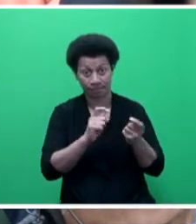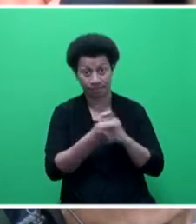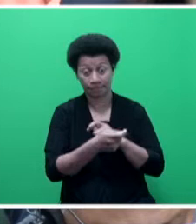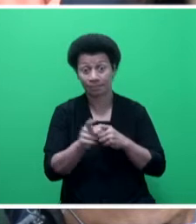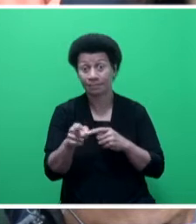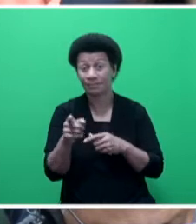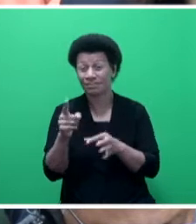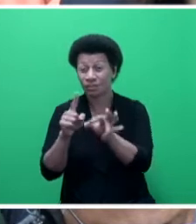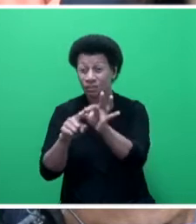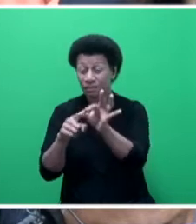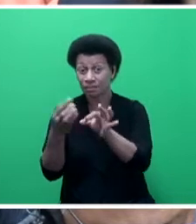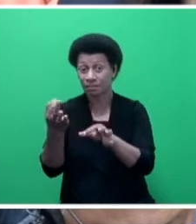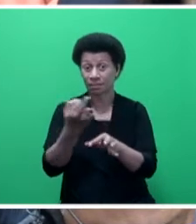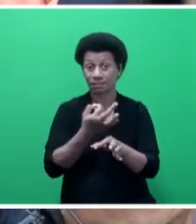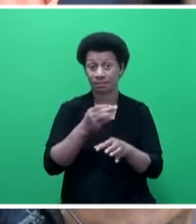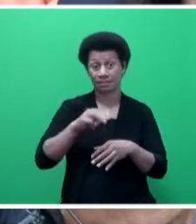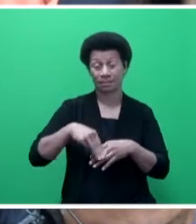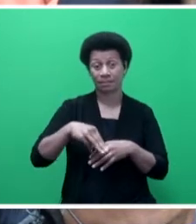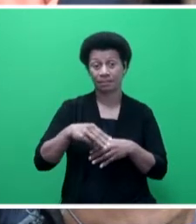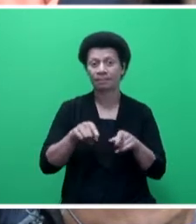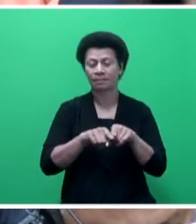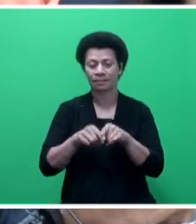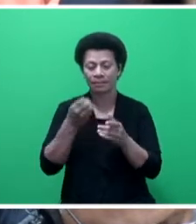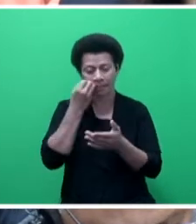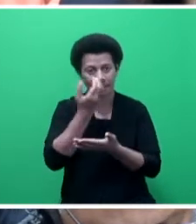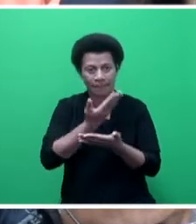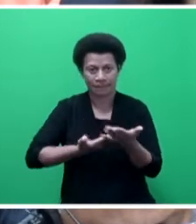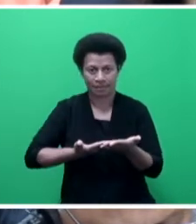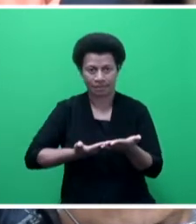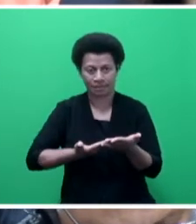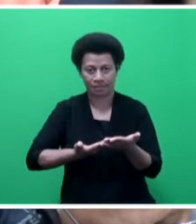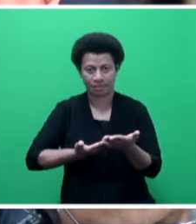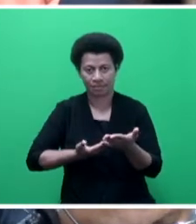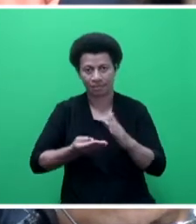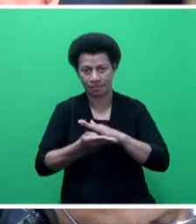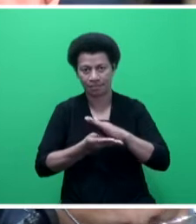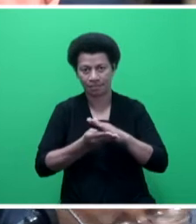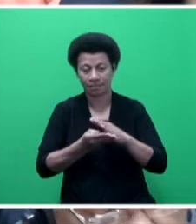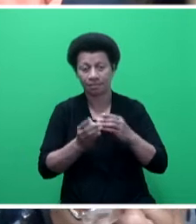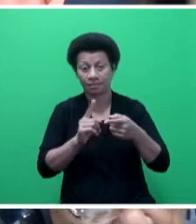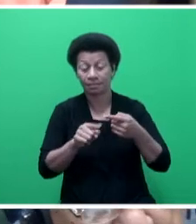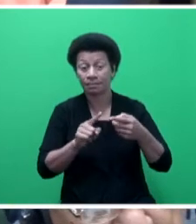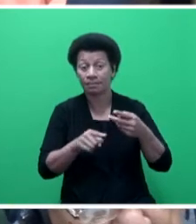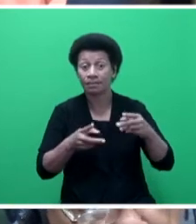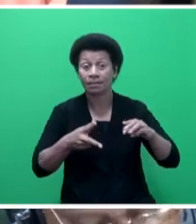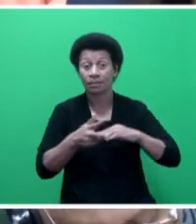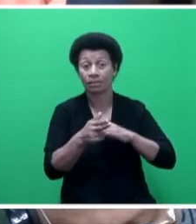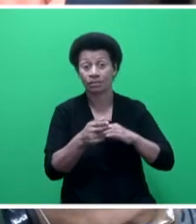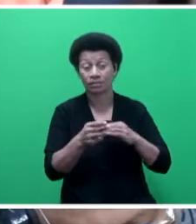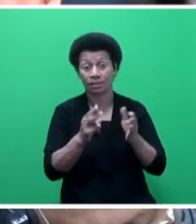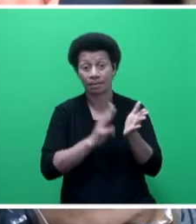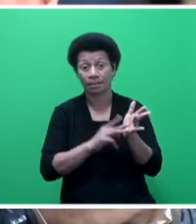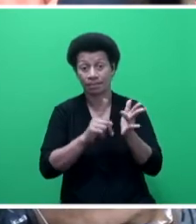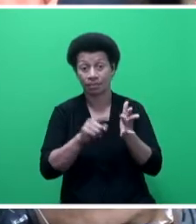made significant stride against the evidence-based approach of our national climate change policy through the launch of the MOU between